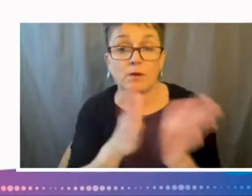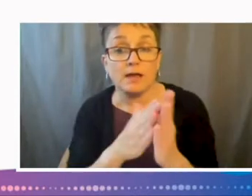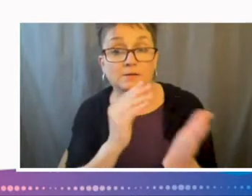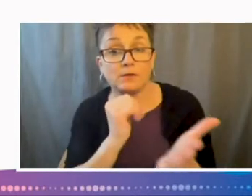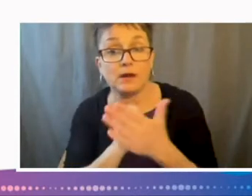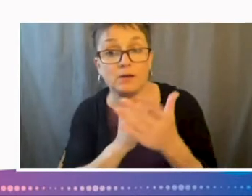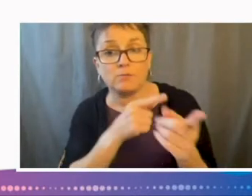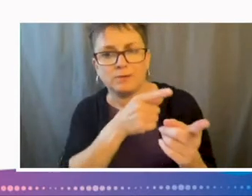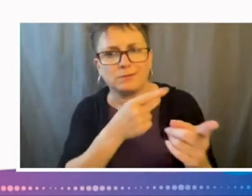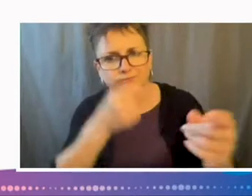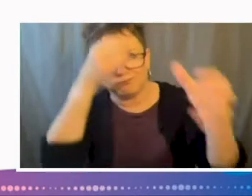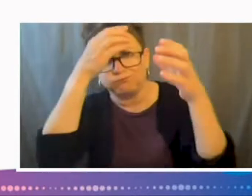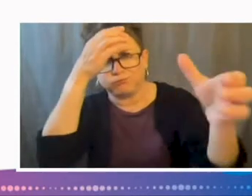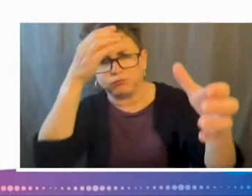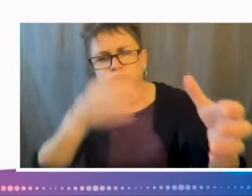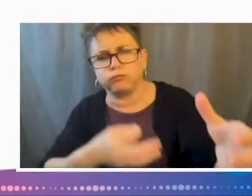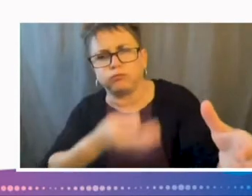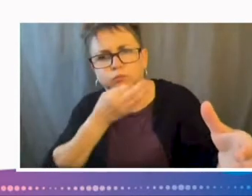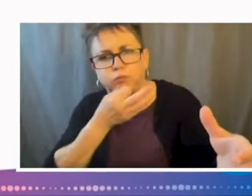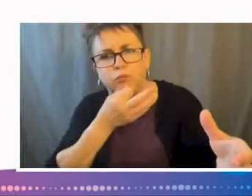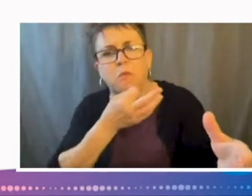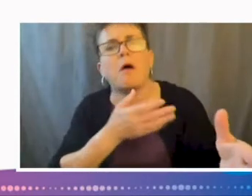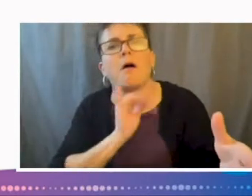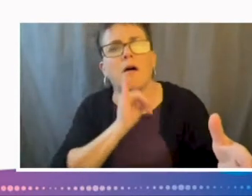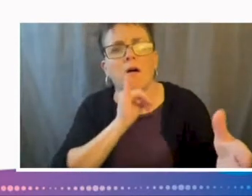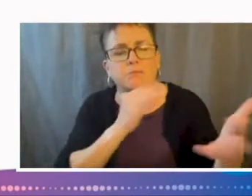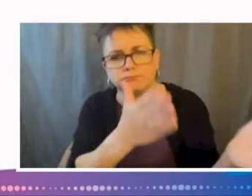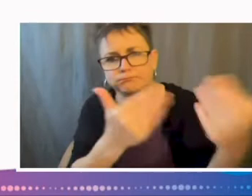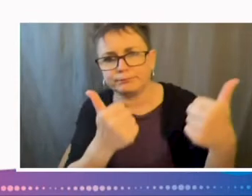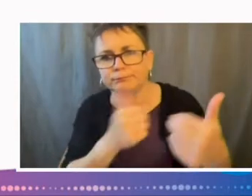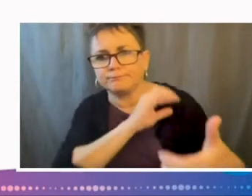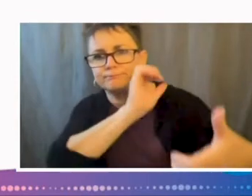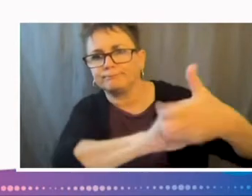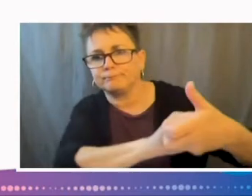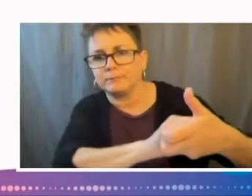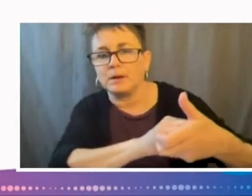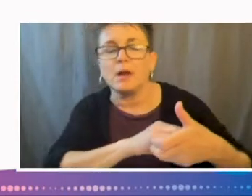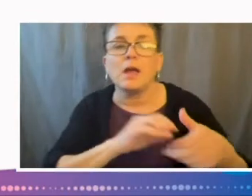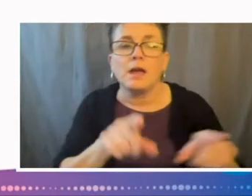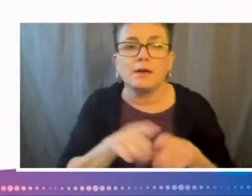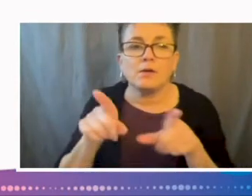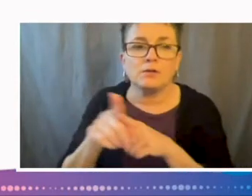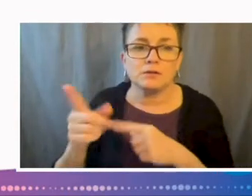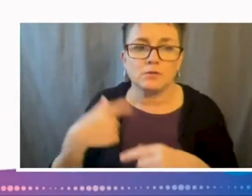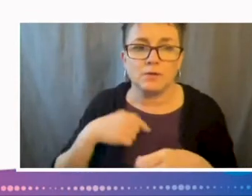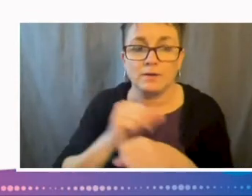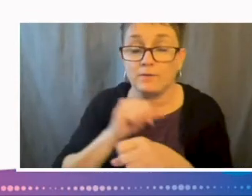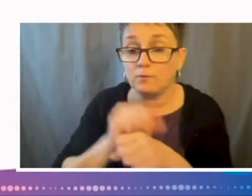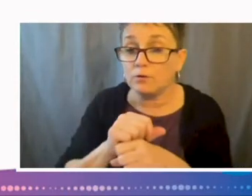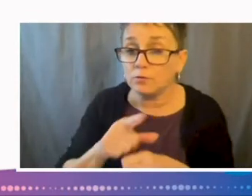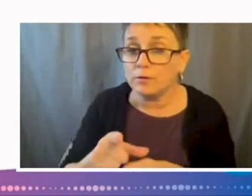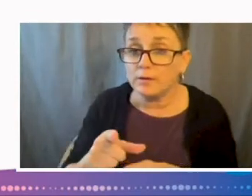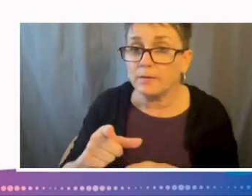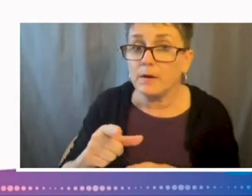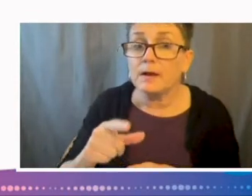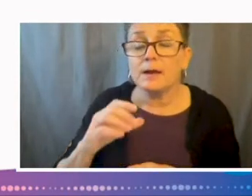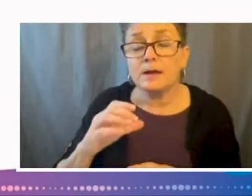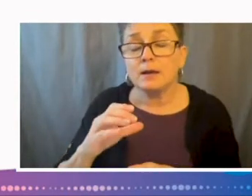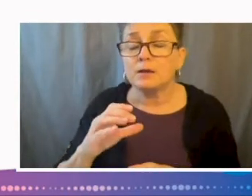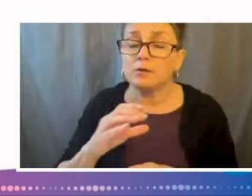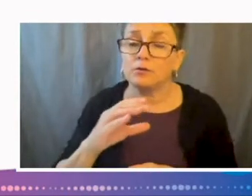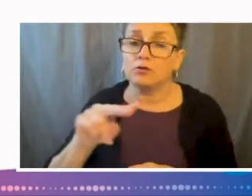expertise or insight on projects. We've partnered with, as you've heard earlier, the New Jersey Commission for the Blind and Visually